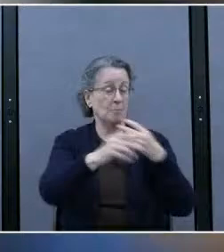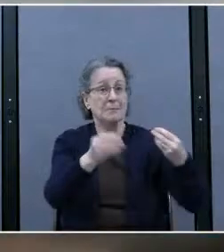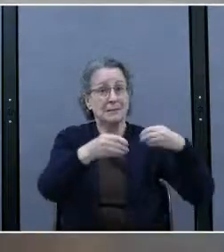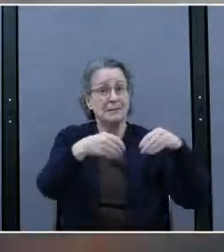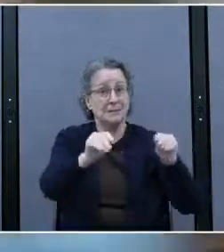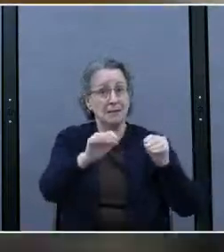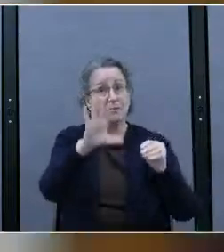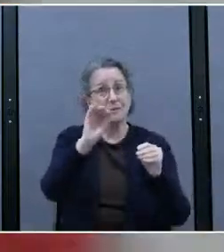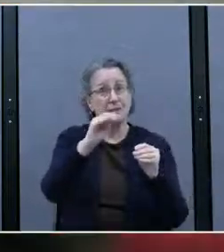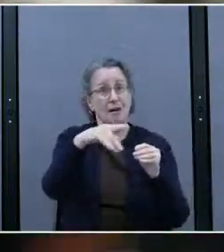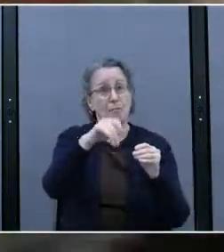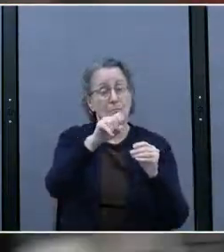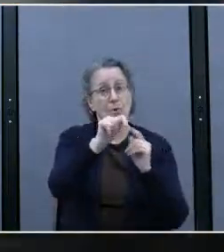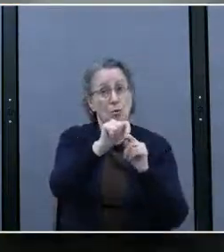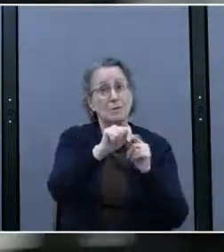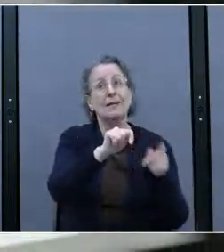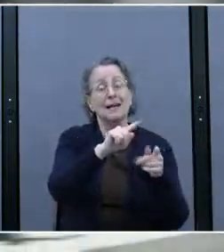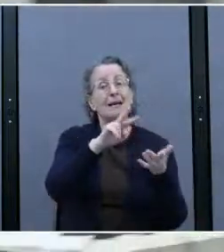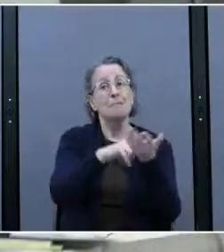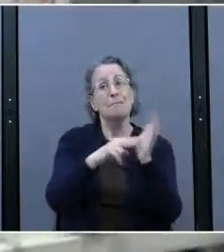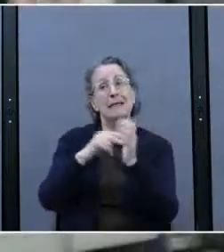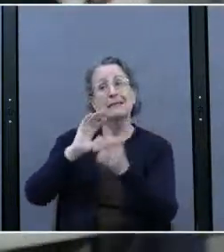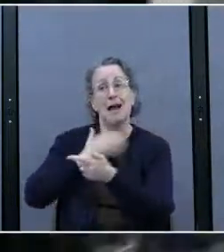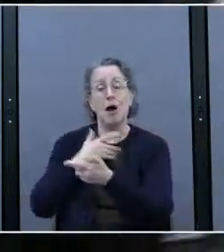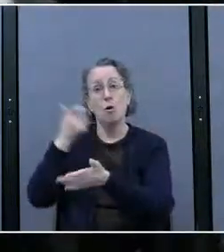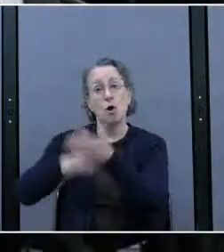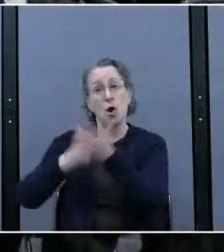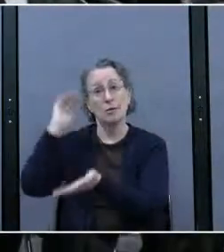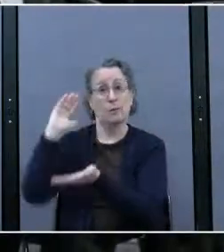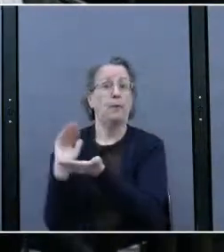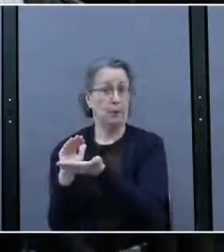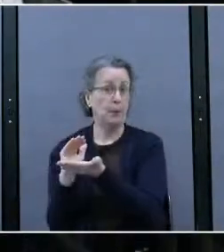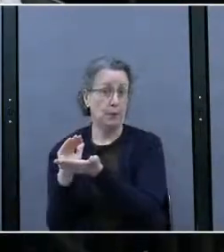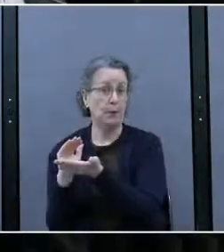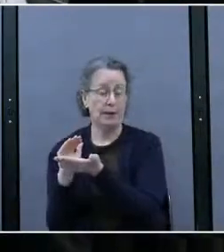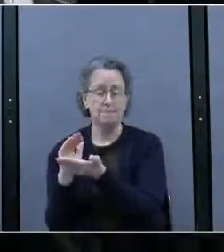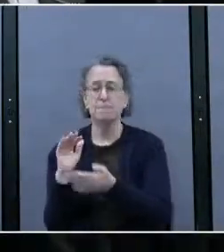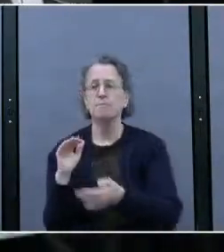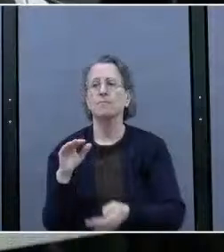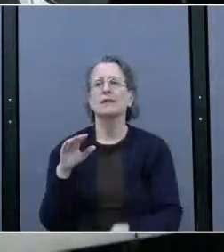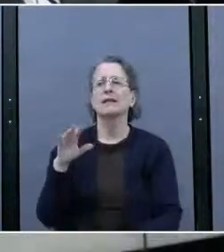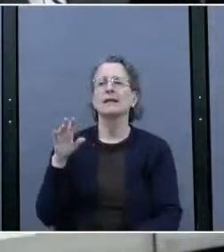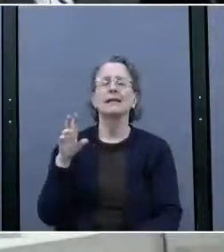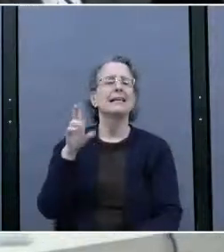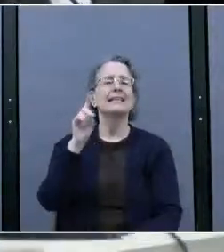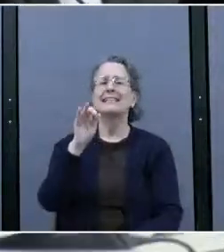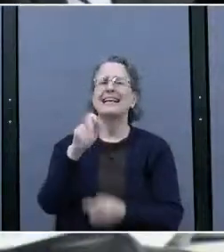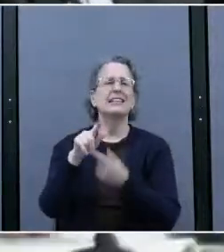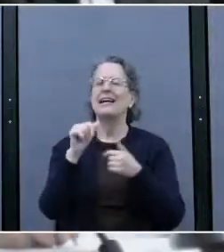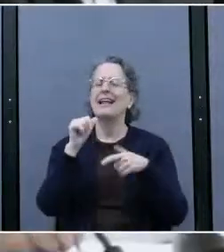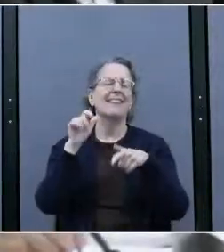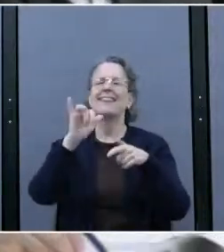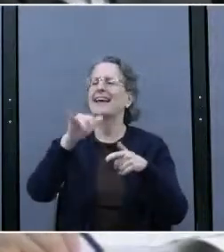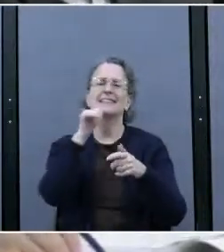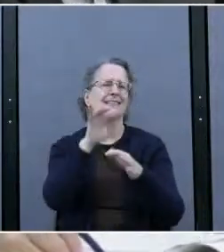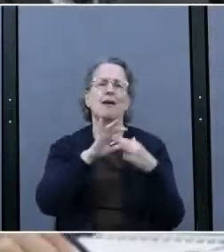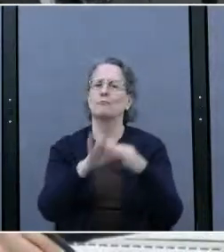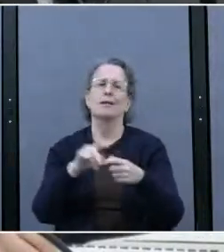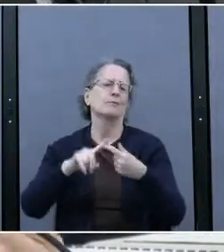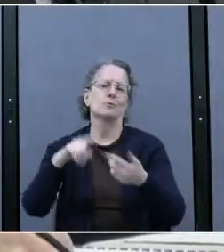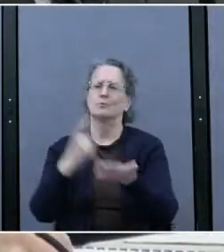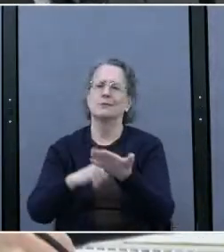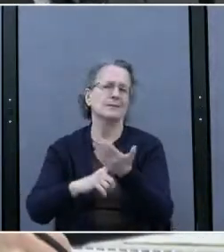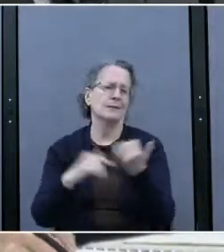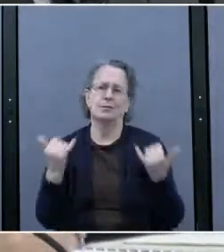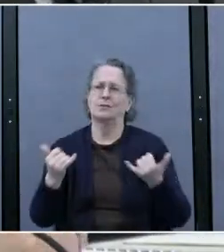didn't allow Andy's kind of general inquiry about solid waste, I'm not going to allow that in this particular point. Like maybe in the budget we could talk more